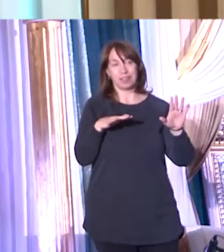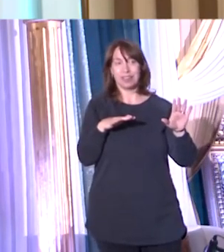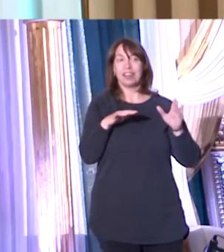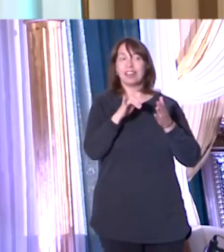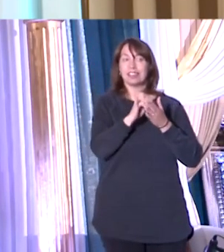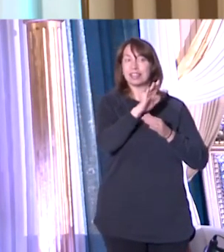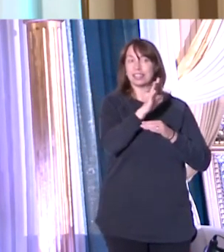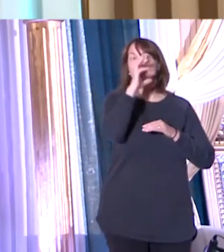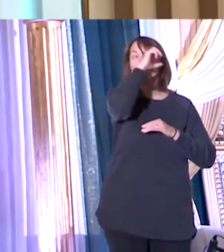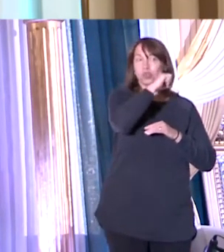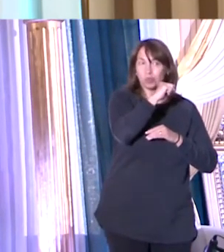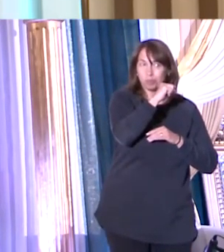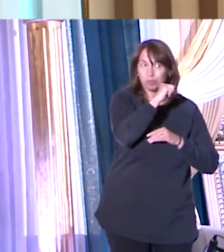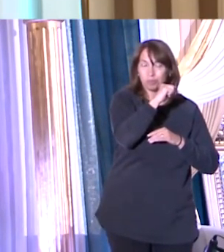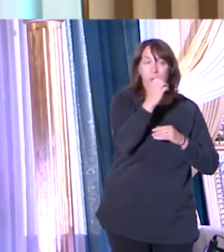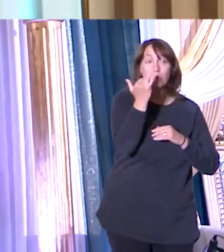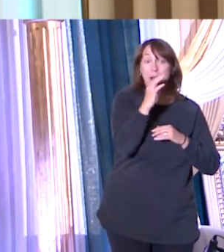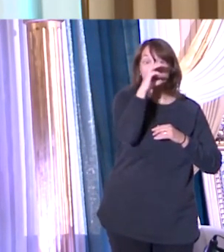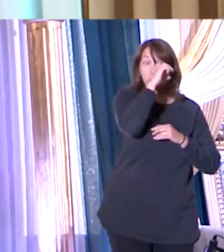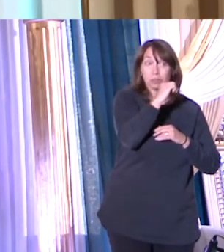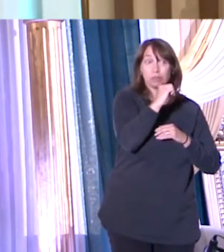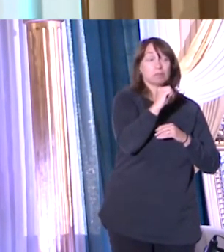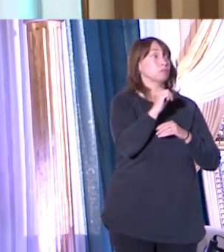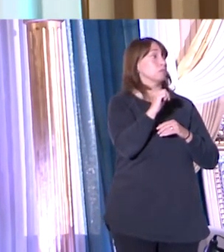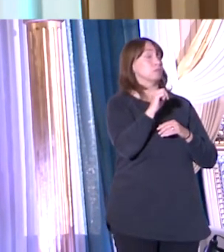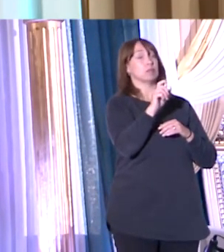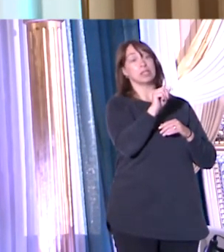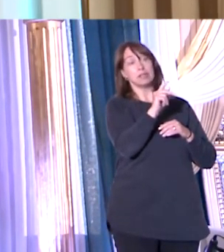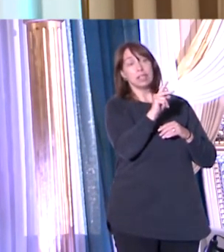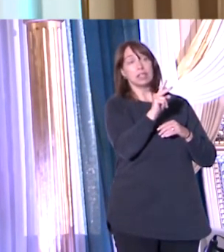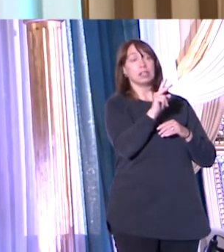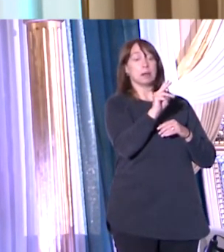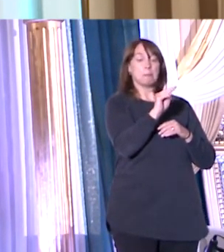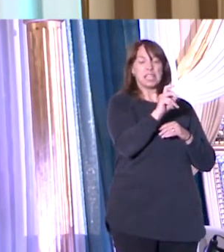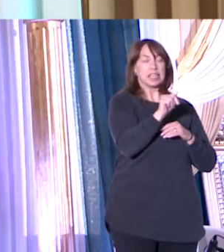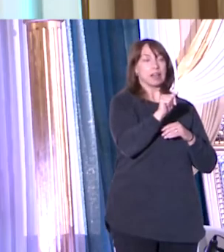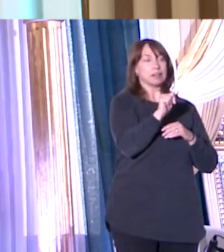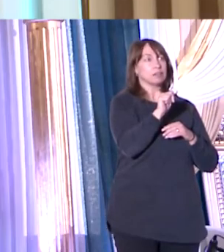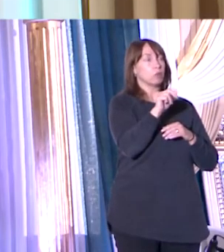from the media or whatever. Thank you. All right.